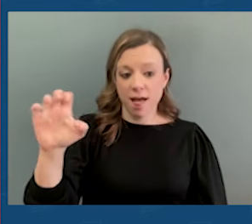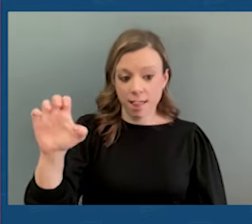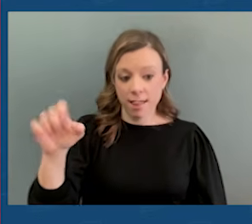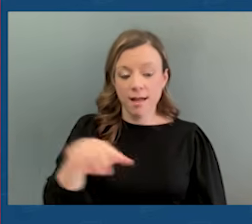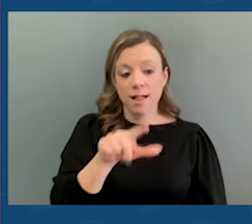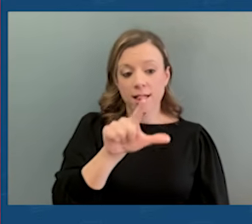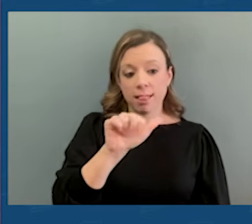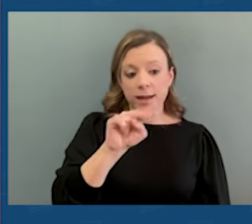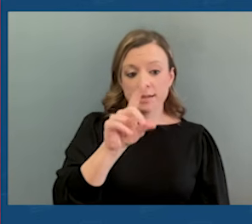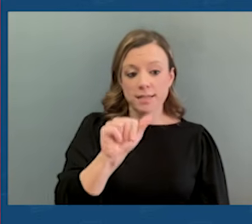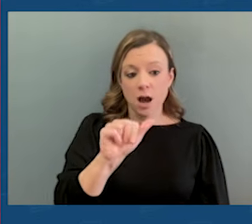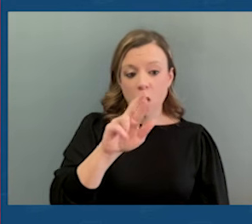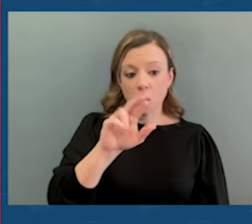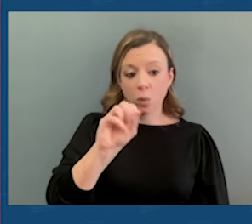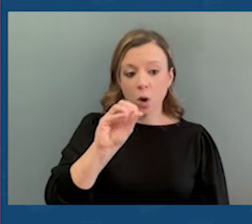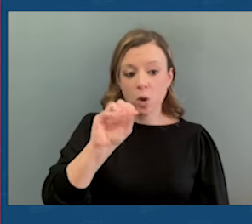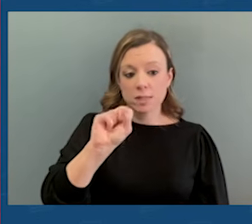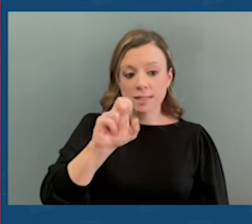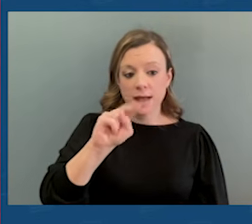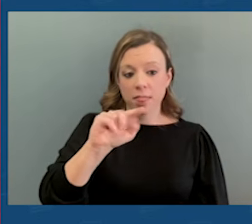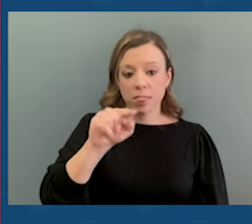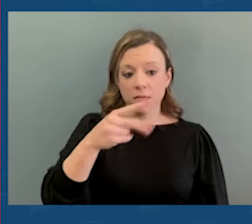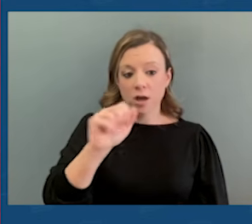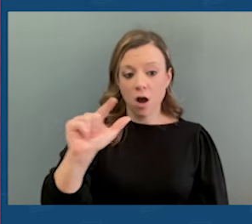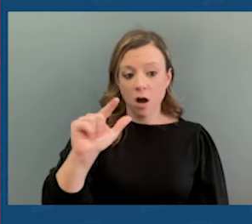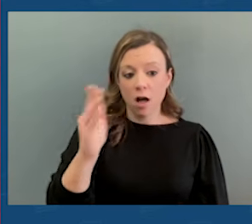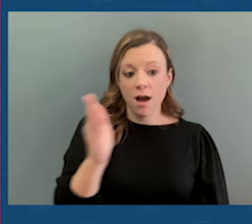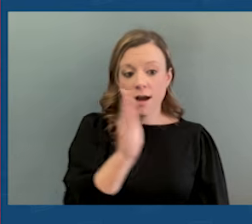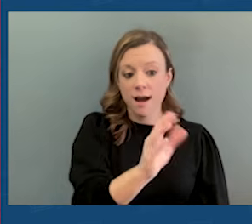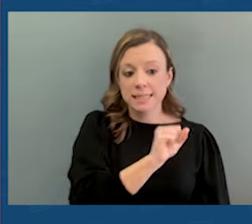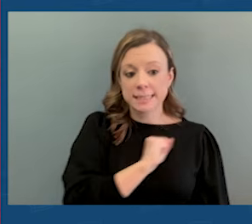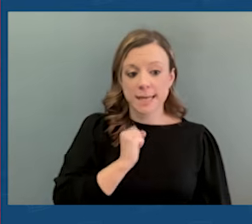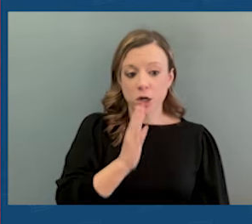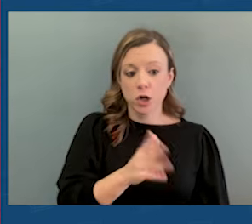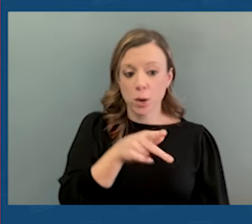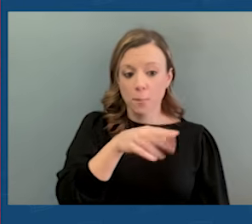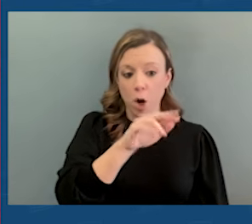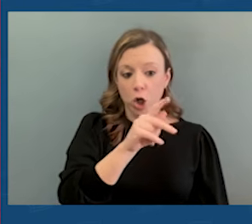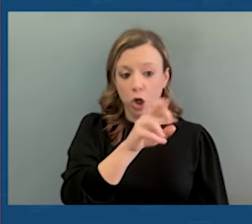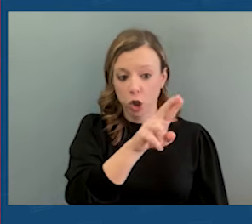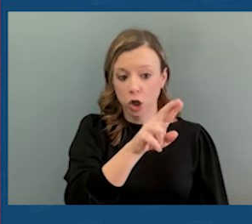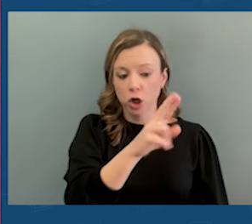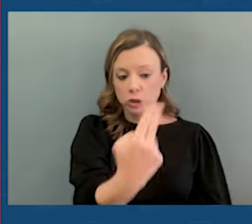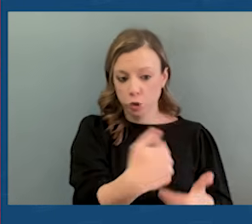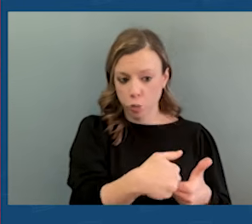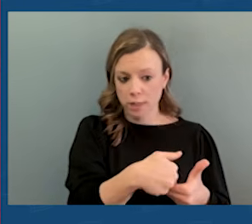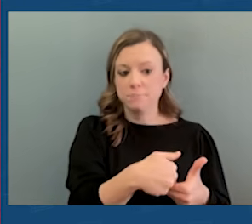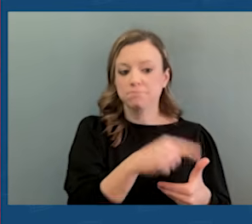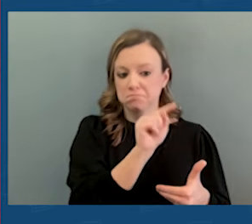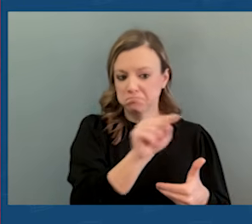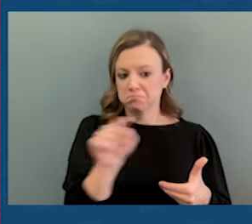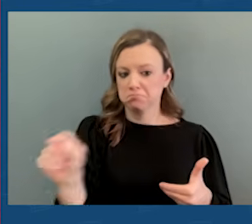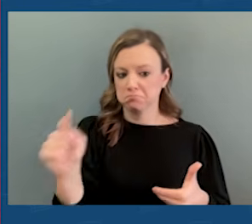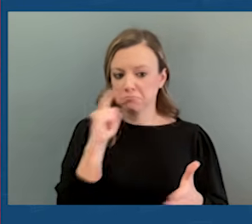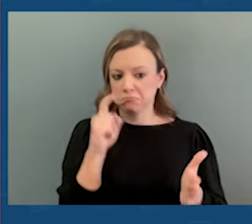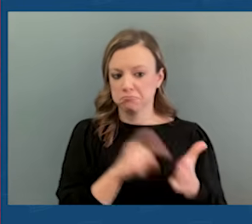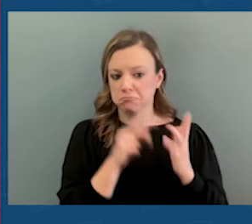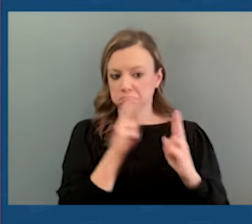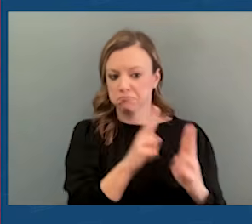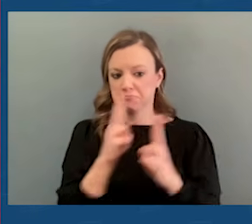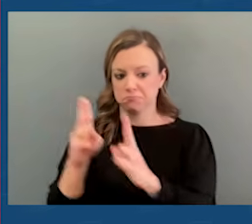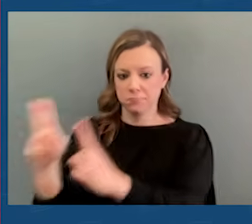is here as well. Oh, and Senator Parker is here, has joined us as well.